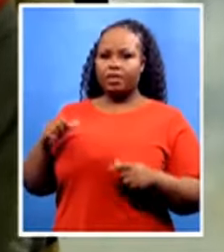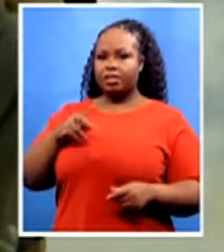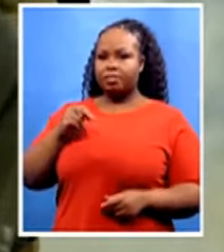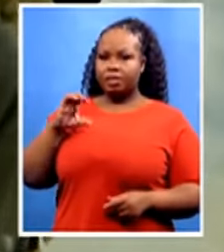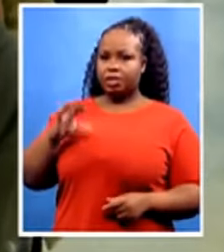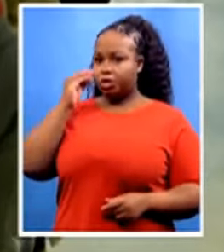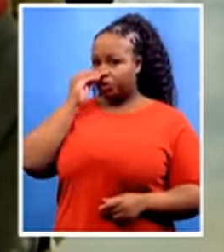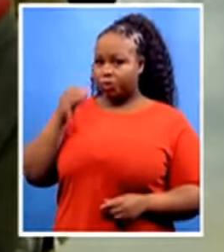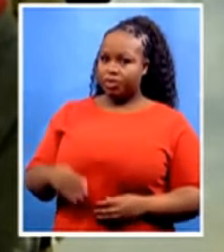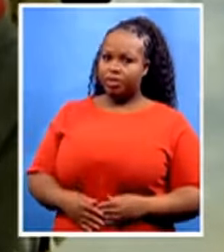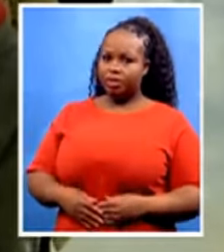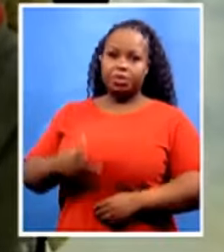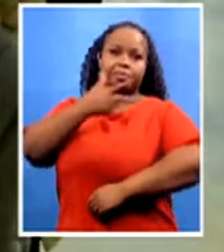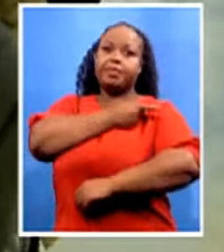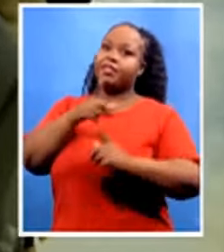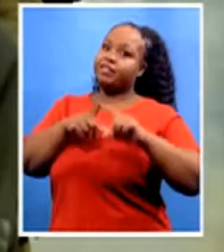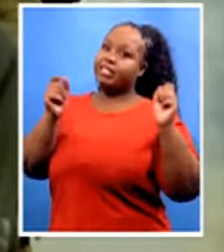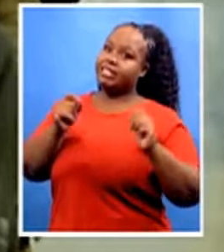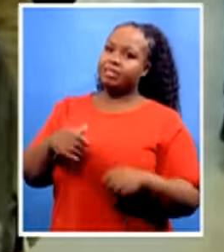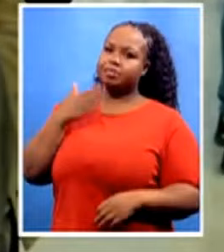tell us about your experience?